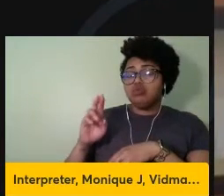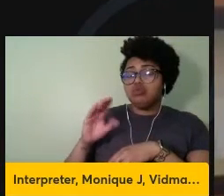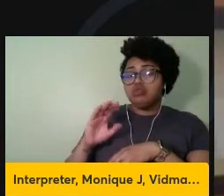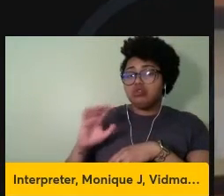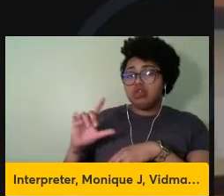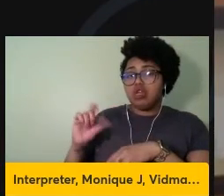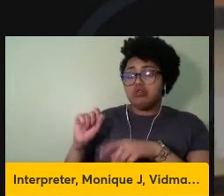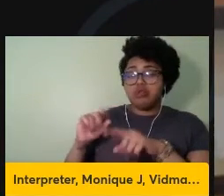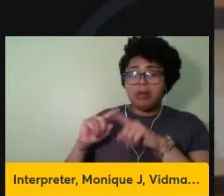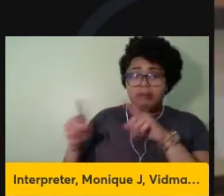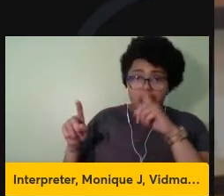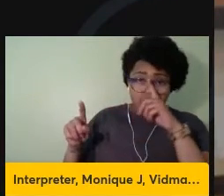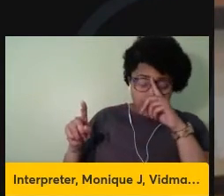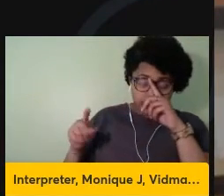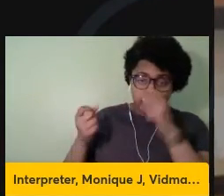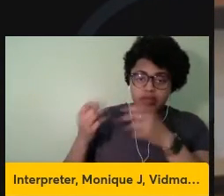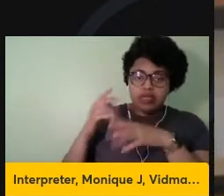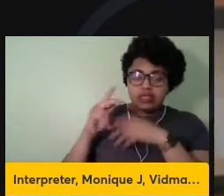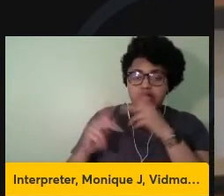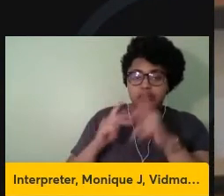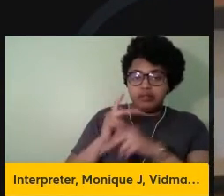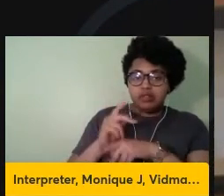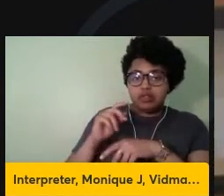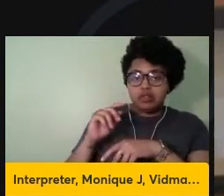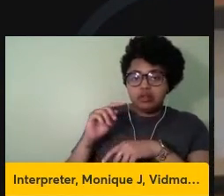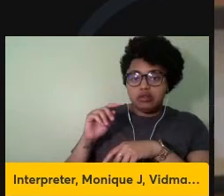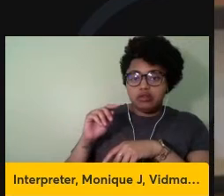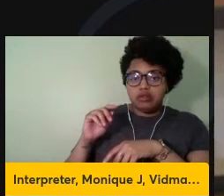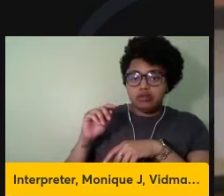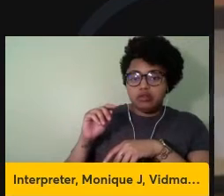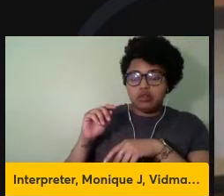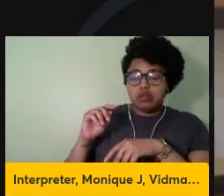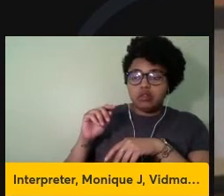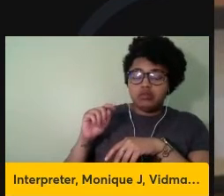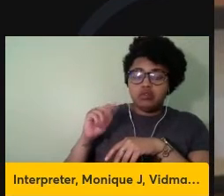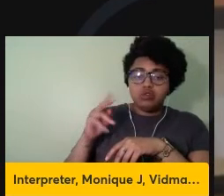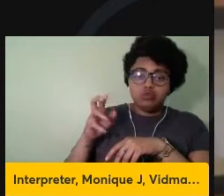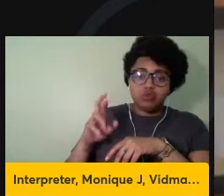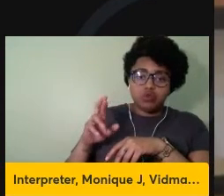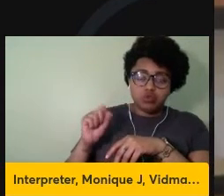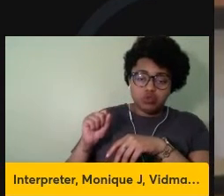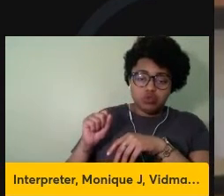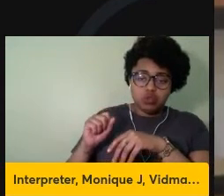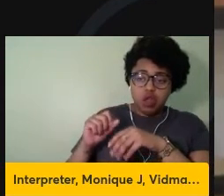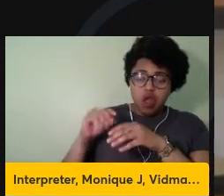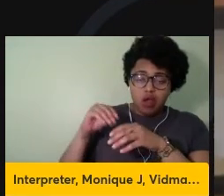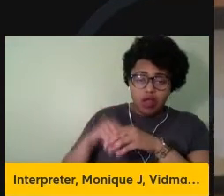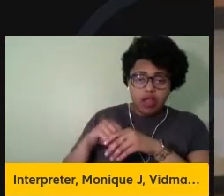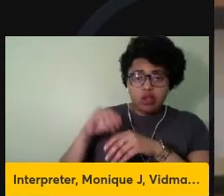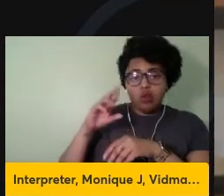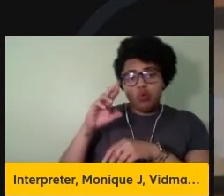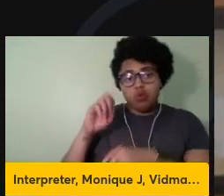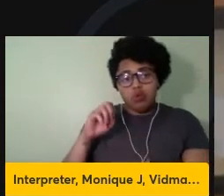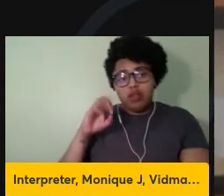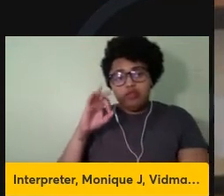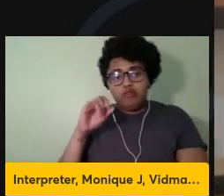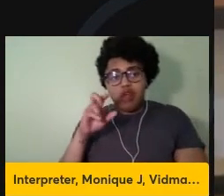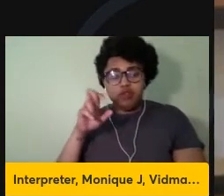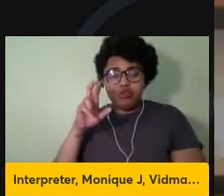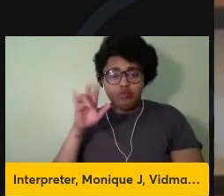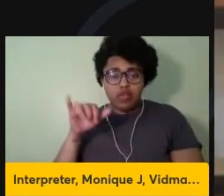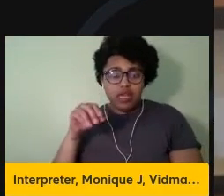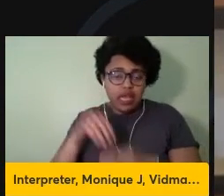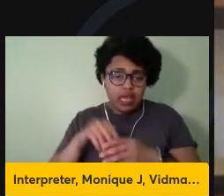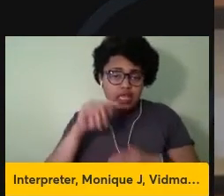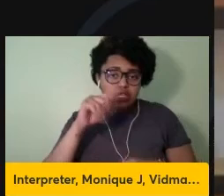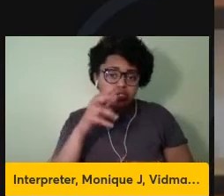types of solid tumors are refractory to T cell invasion and persistence within the tumor. So